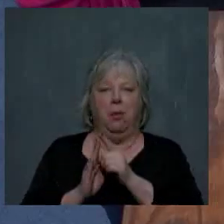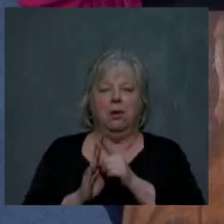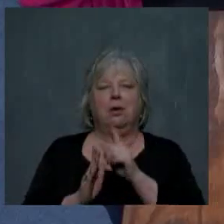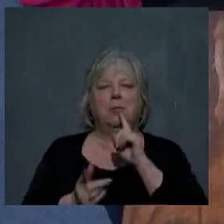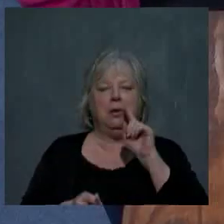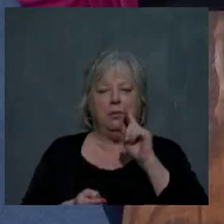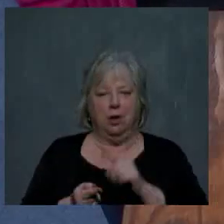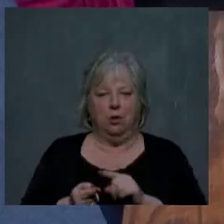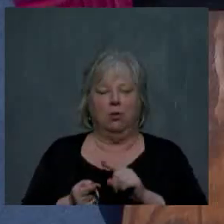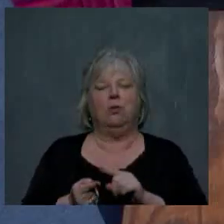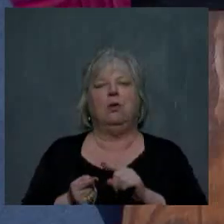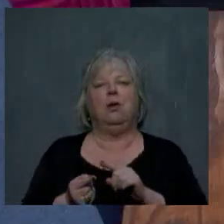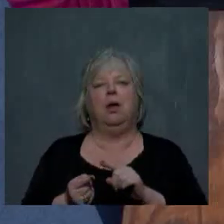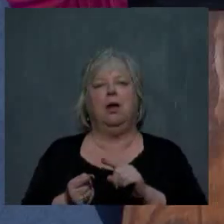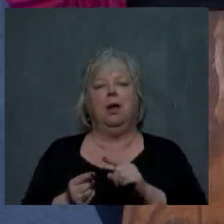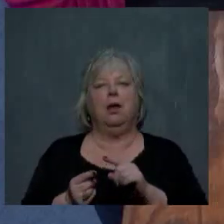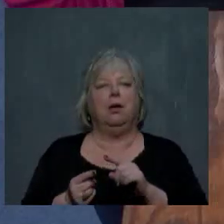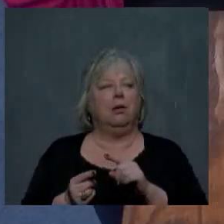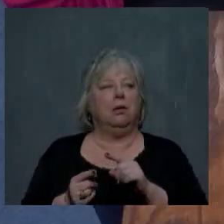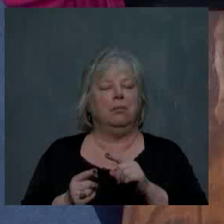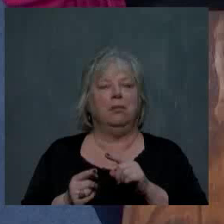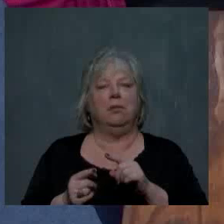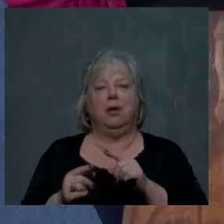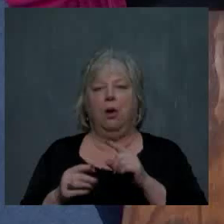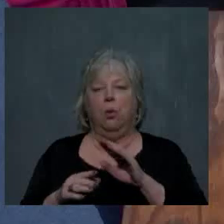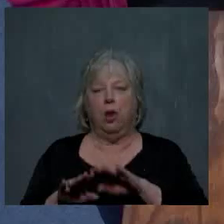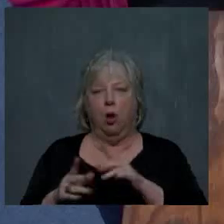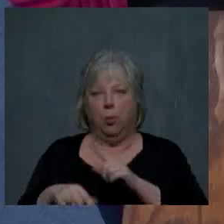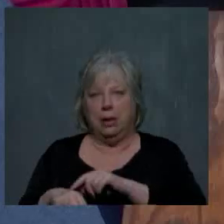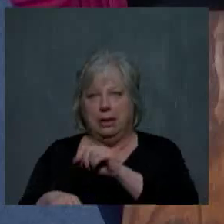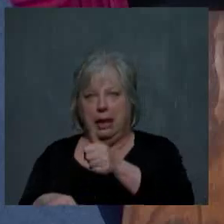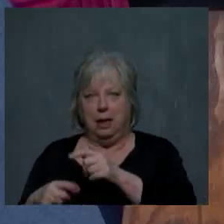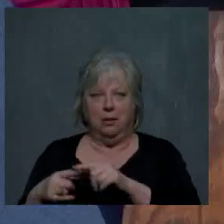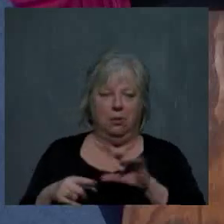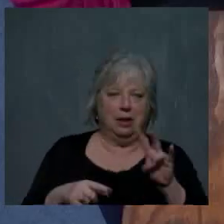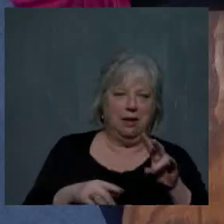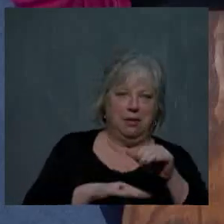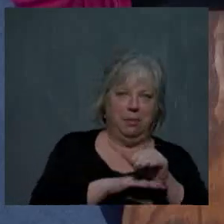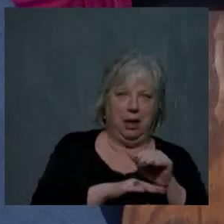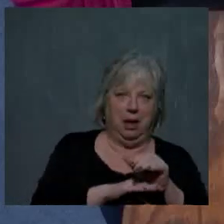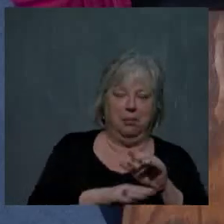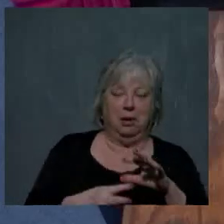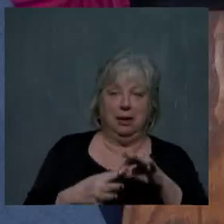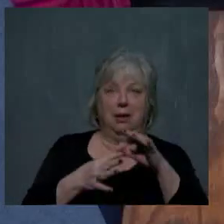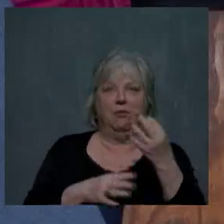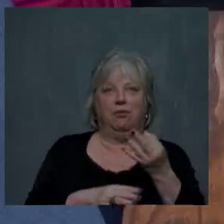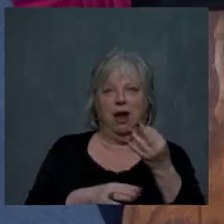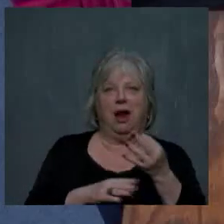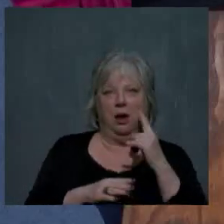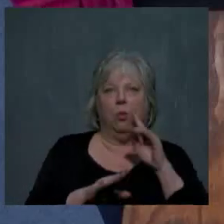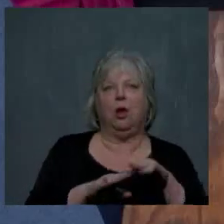reduced 21 hours per week, 10 to 7 p.m., with the exception of Friday being at 9 p.m.